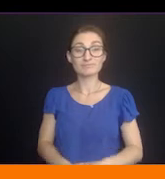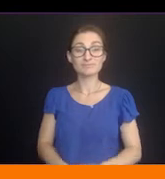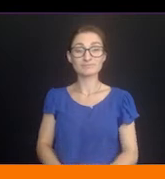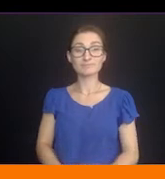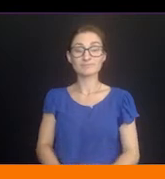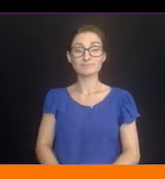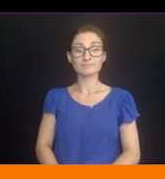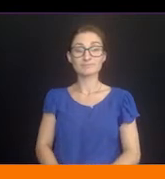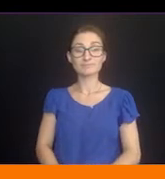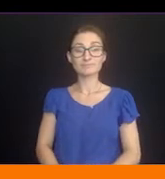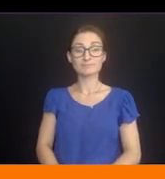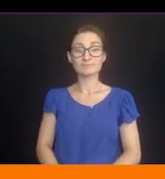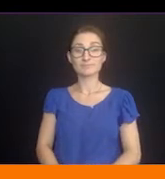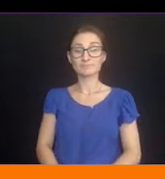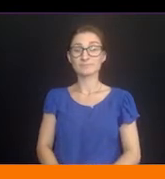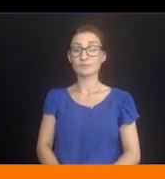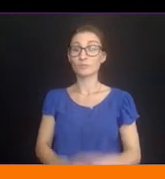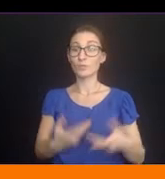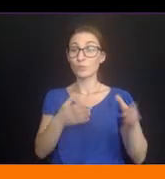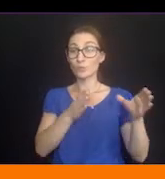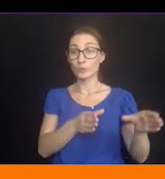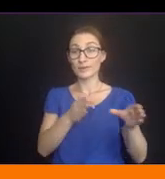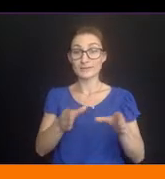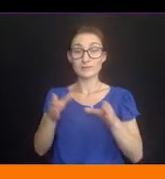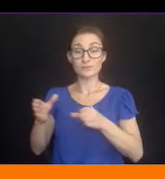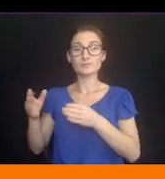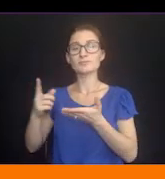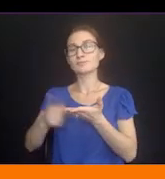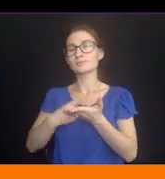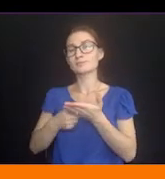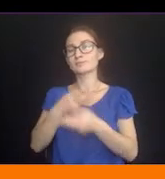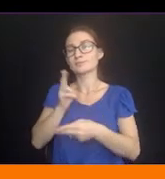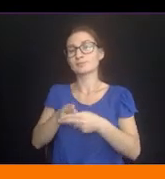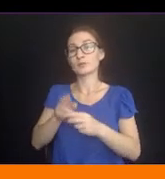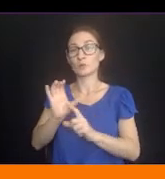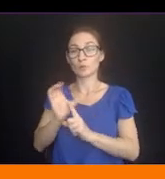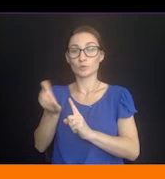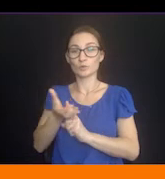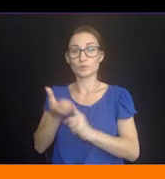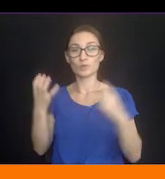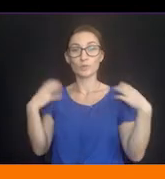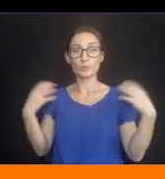If your life is organized, if in the realm of